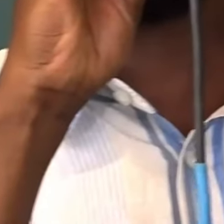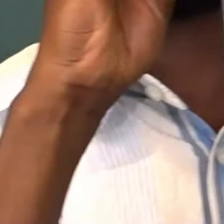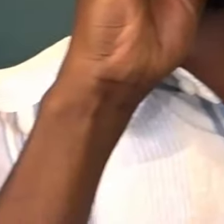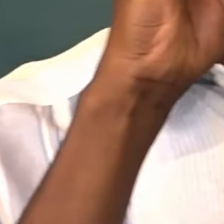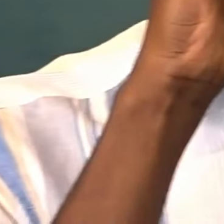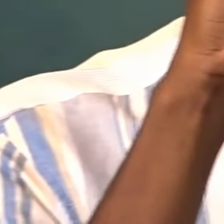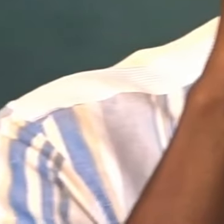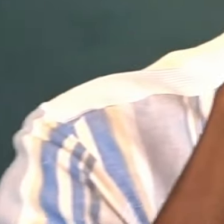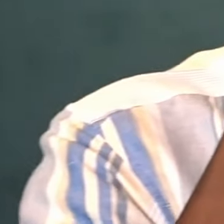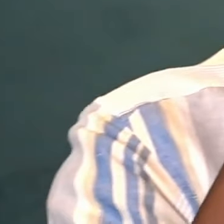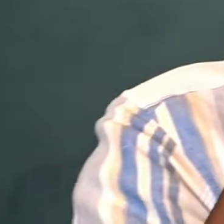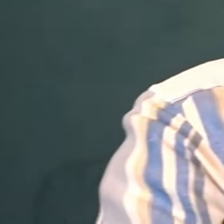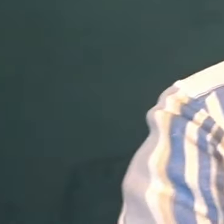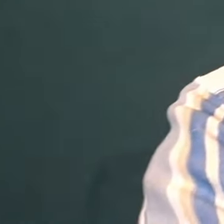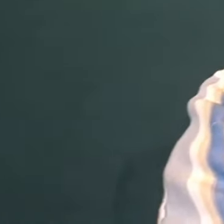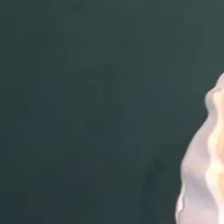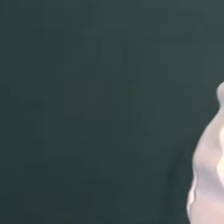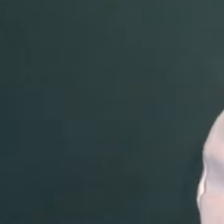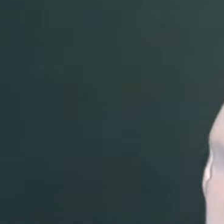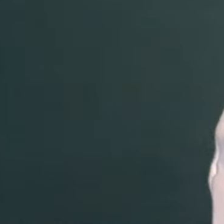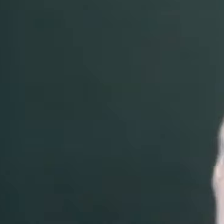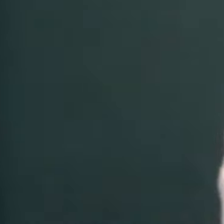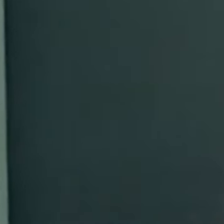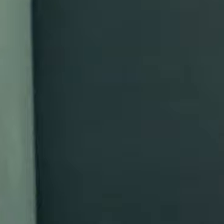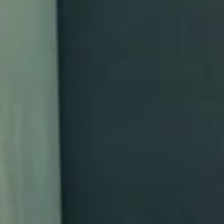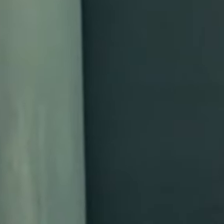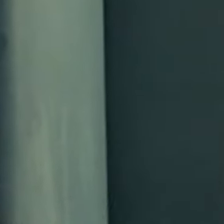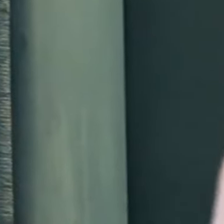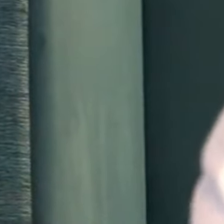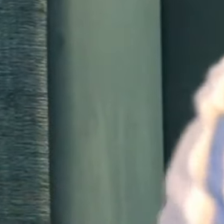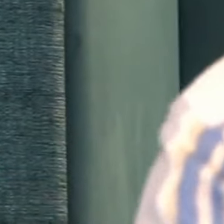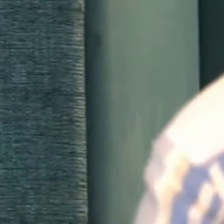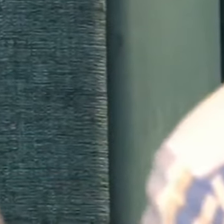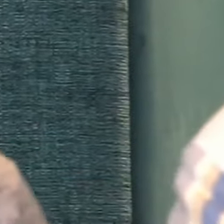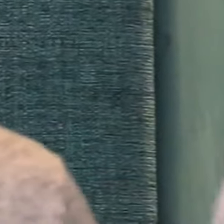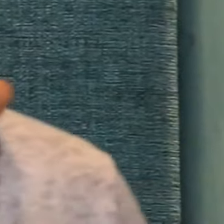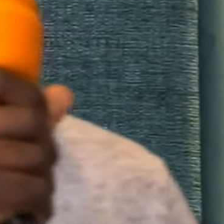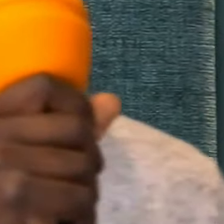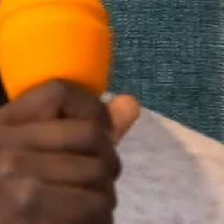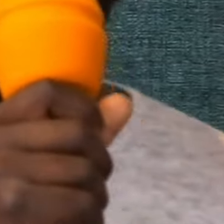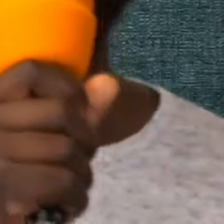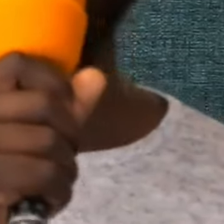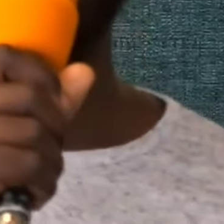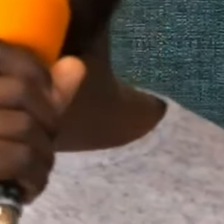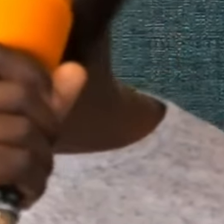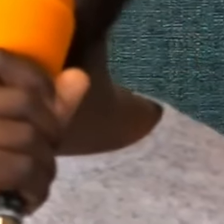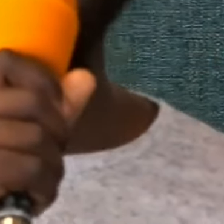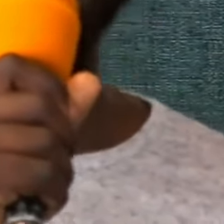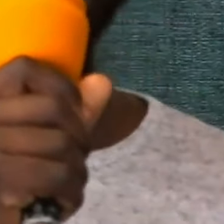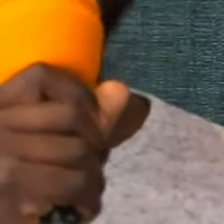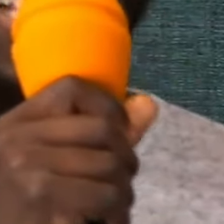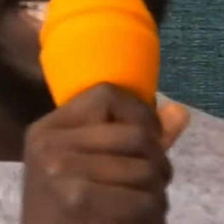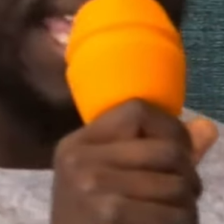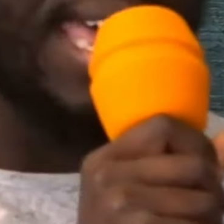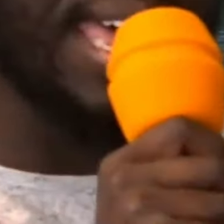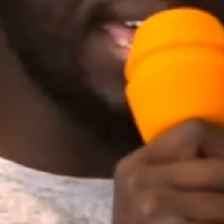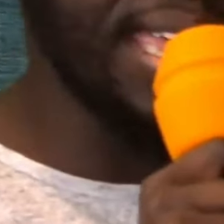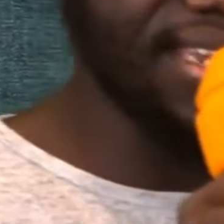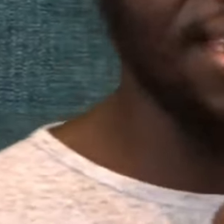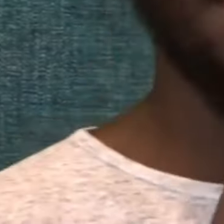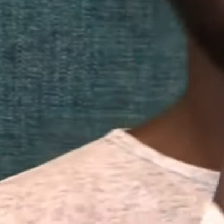his faithful follower I would be, for by